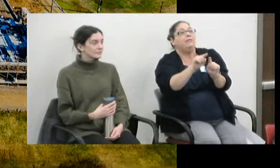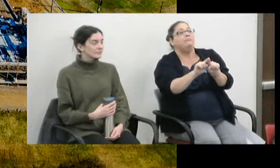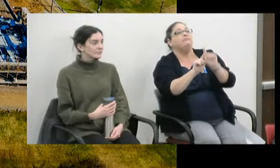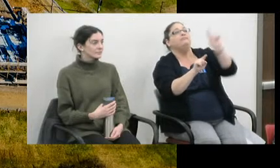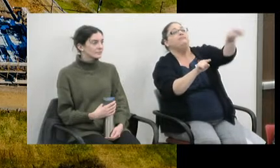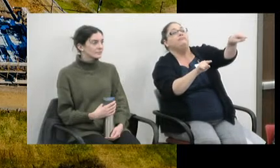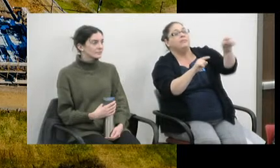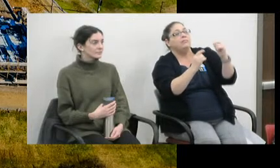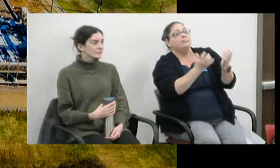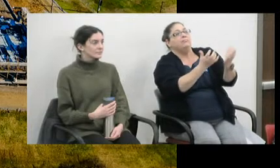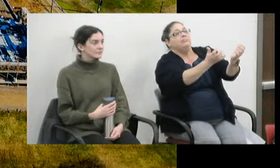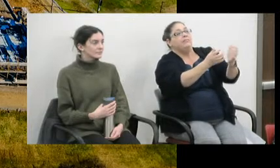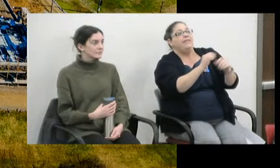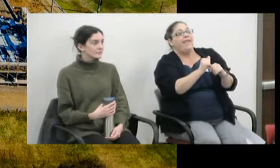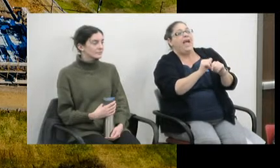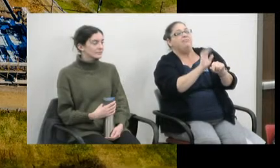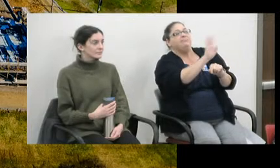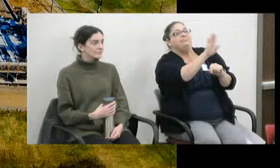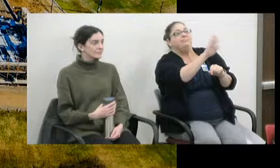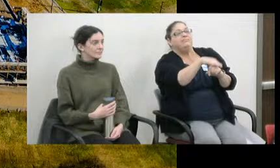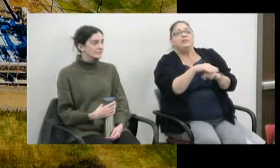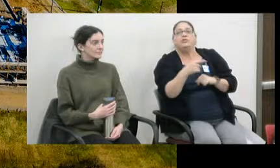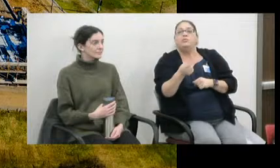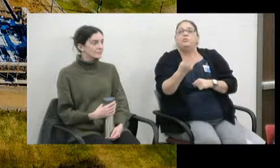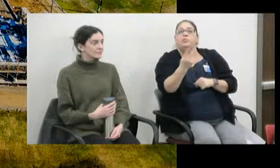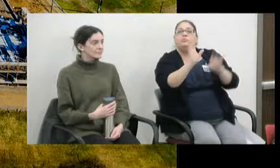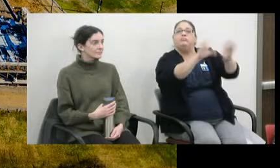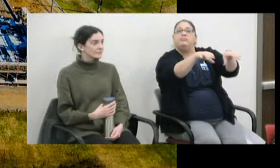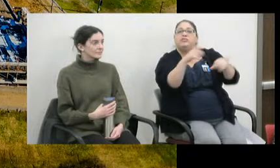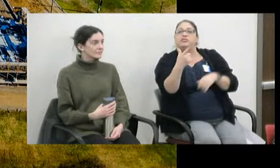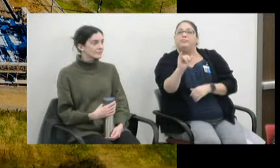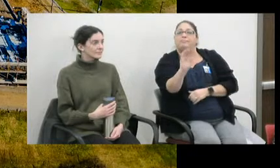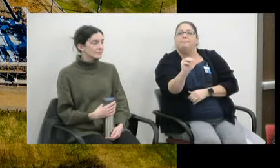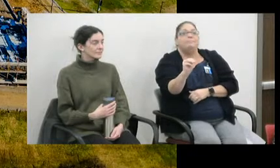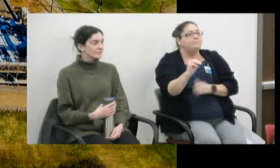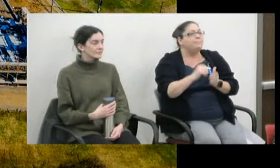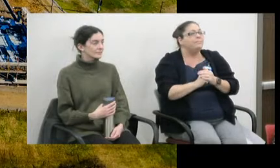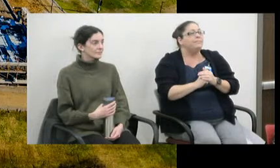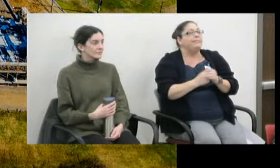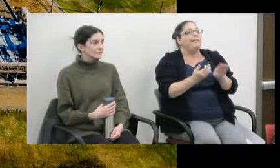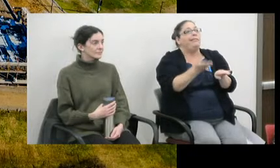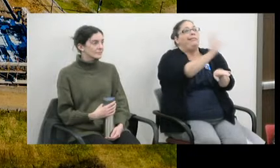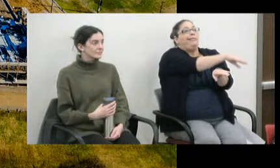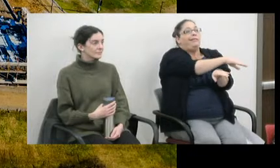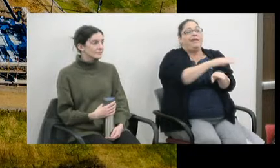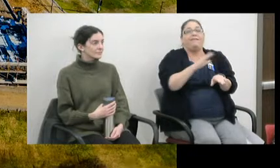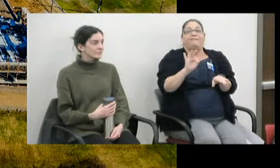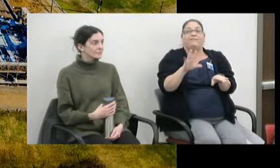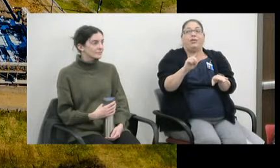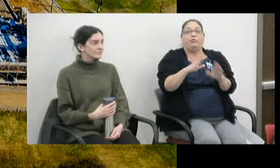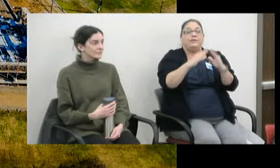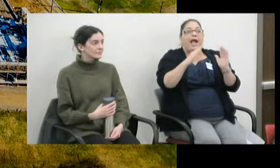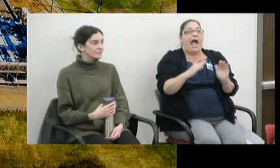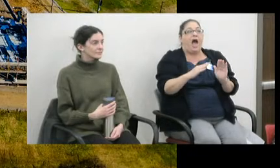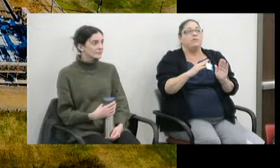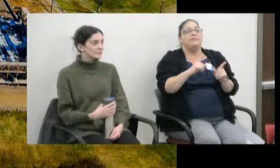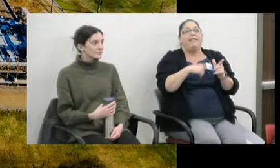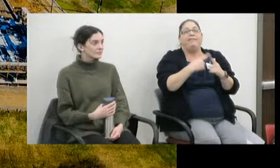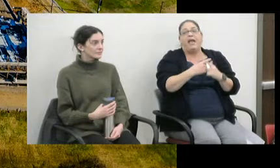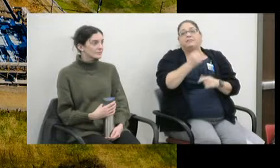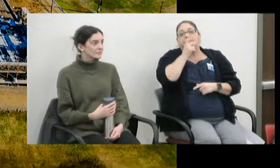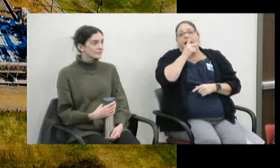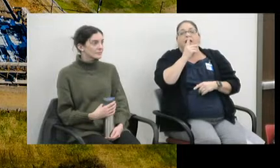would be the 2 gymnasiums, our field house, and then concession stand restroom area over